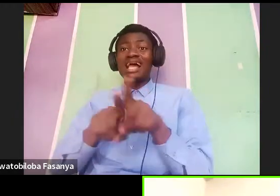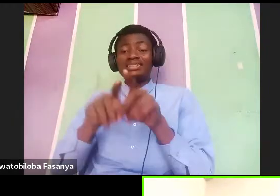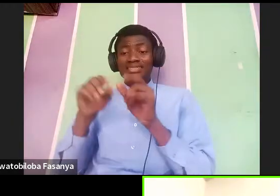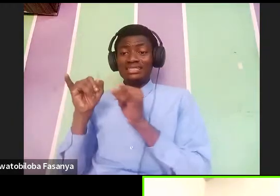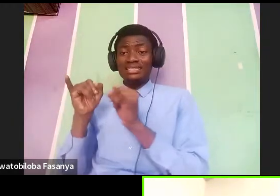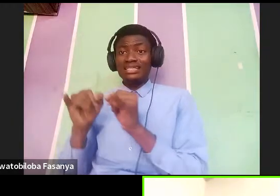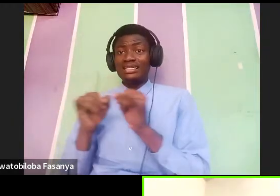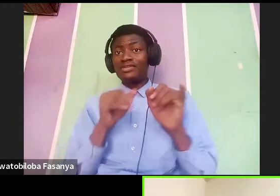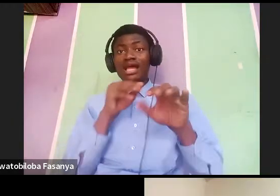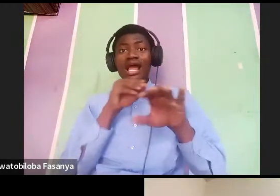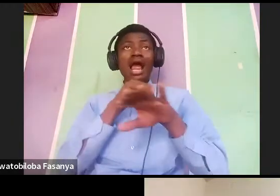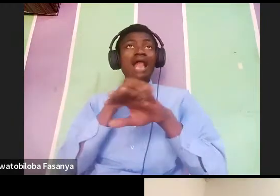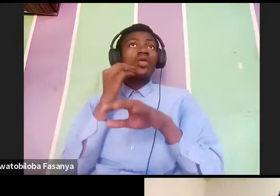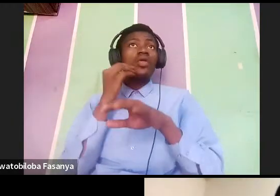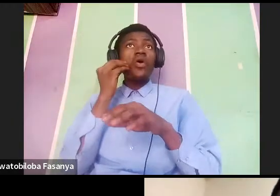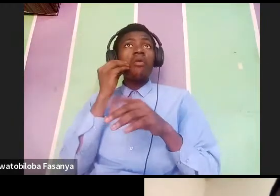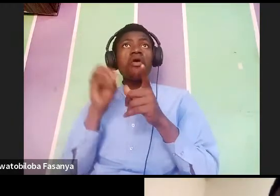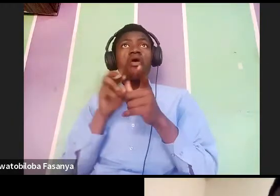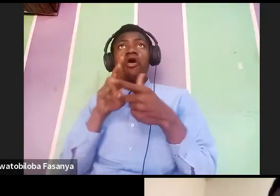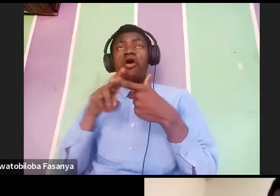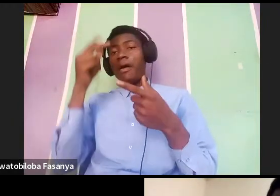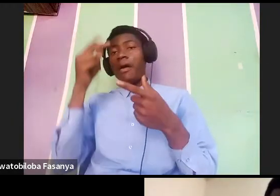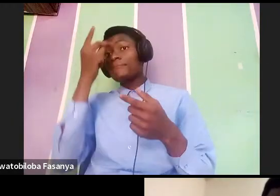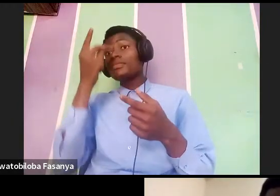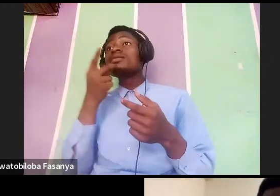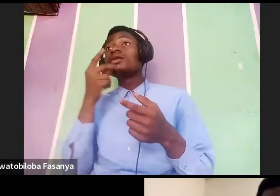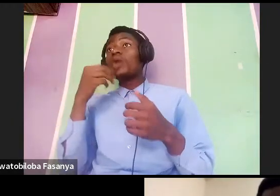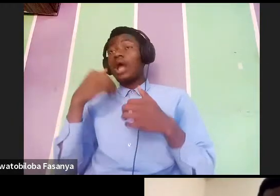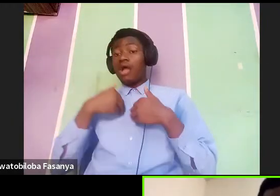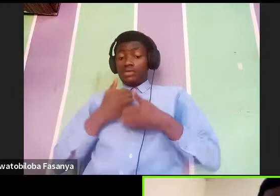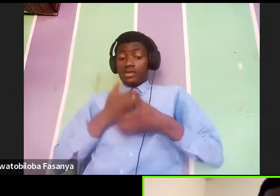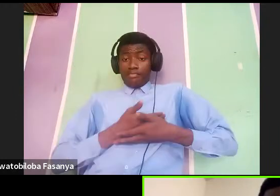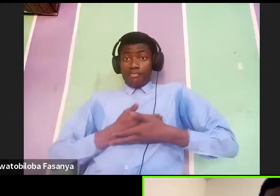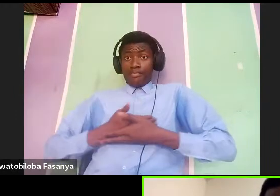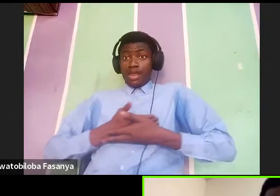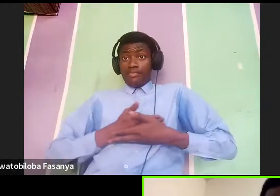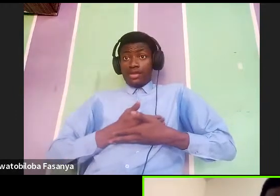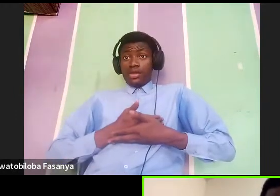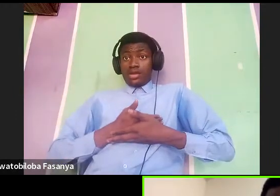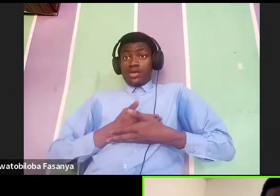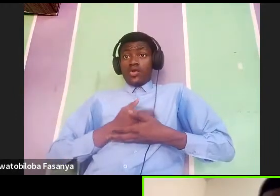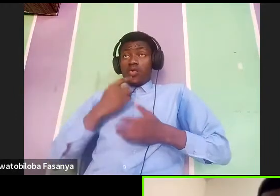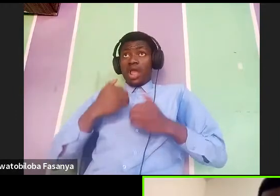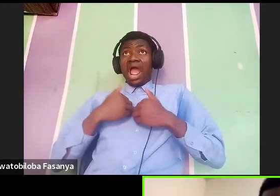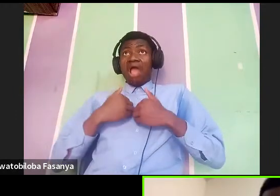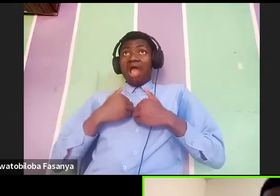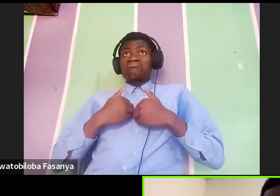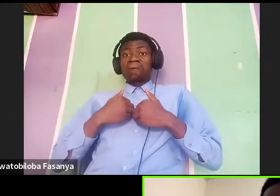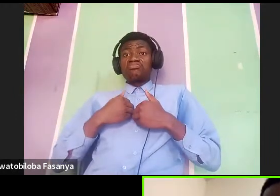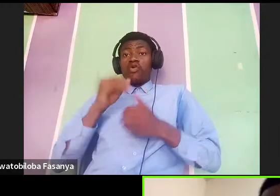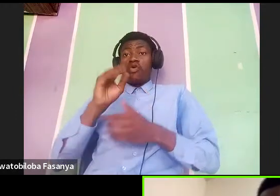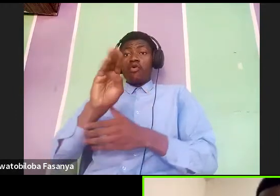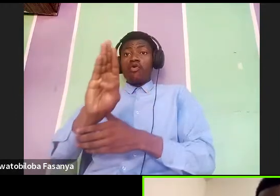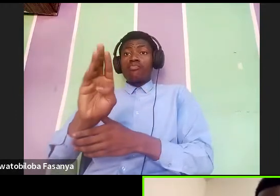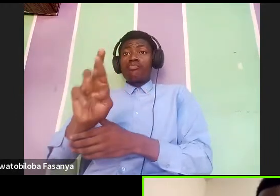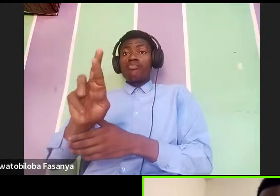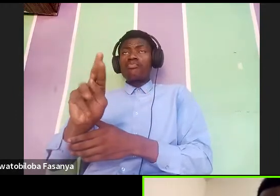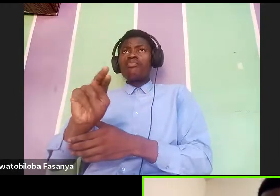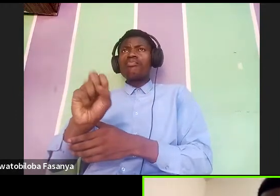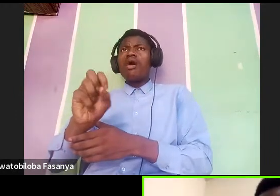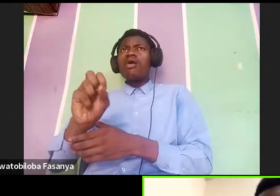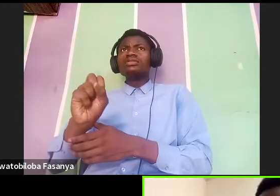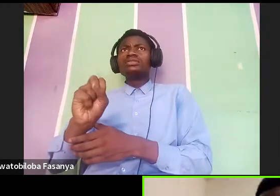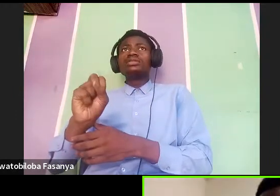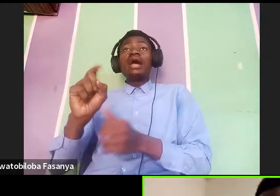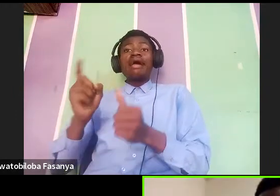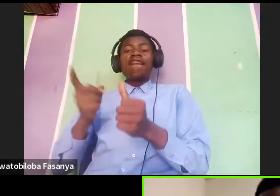baby who has sustained a burn, it's to see for yourself, where has this burn